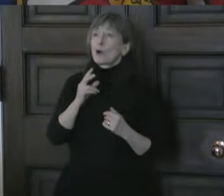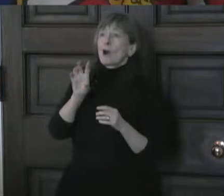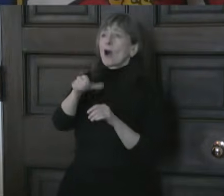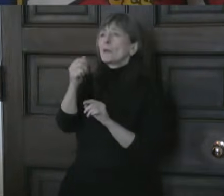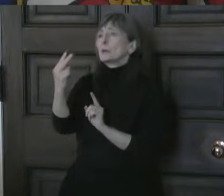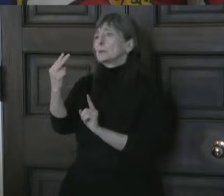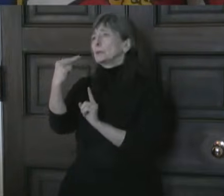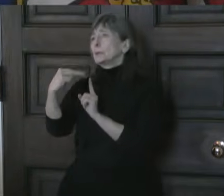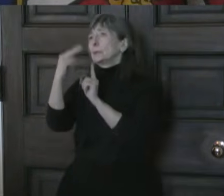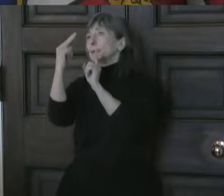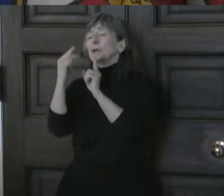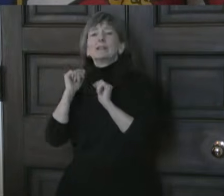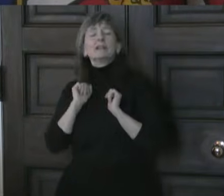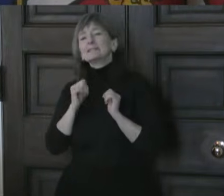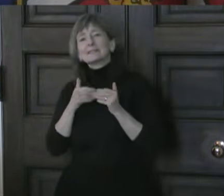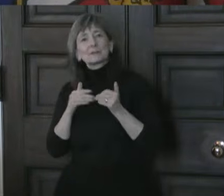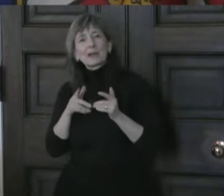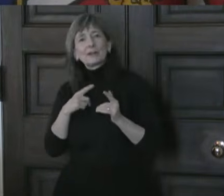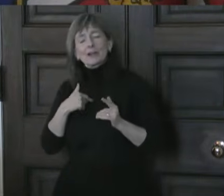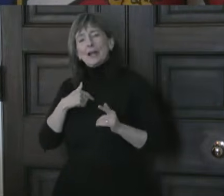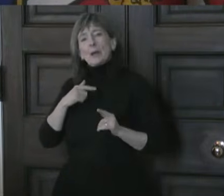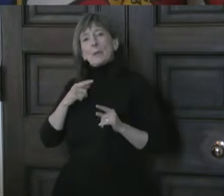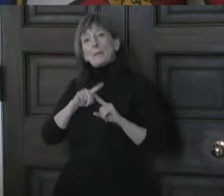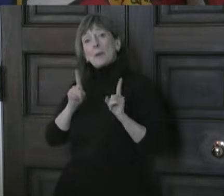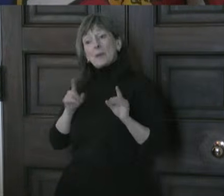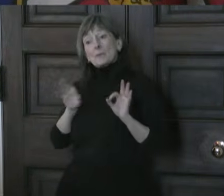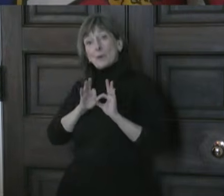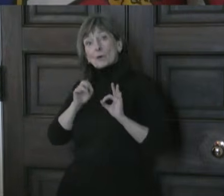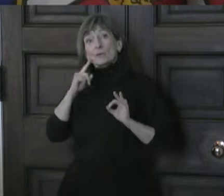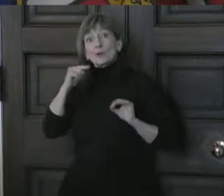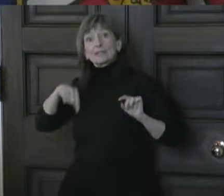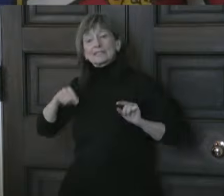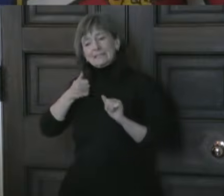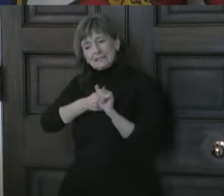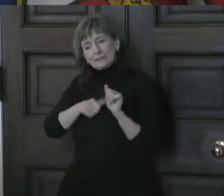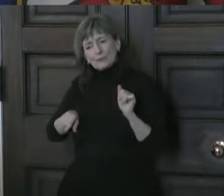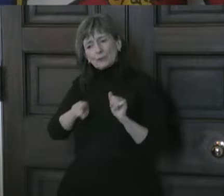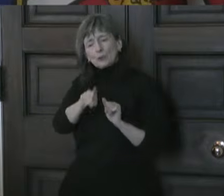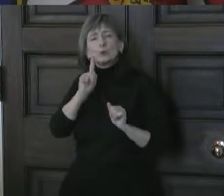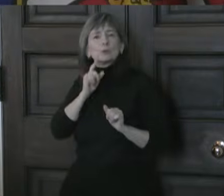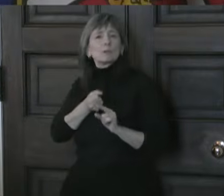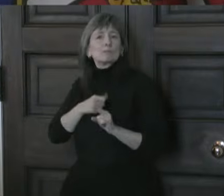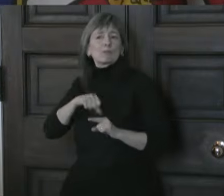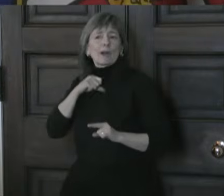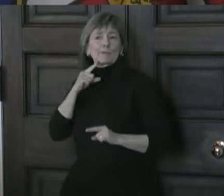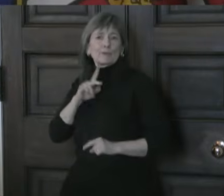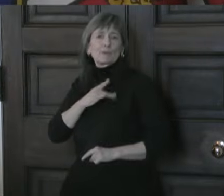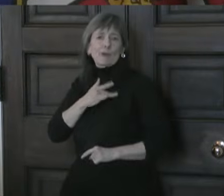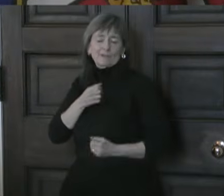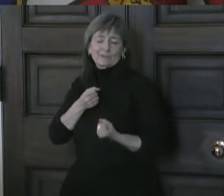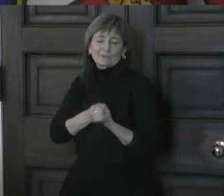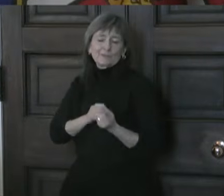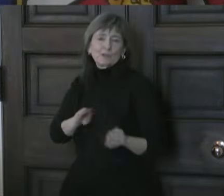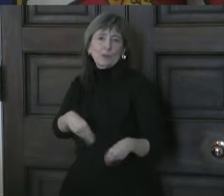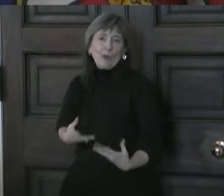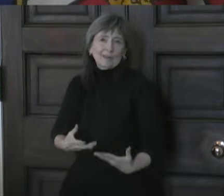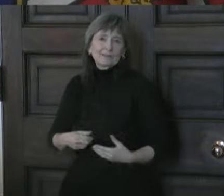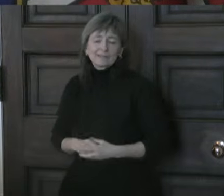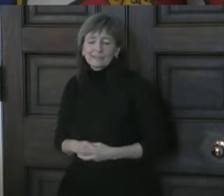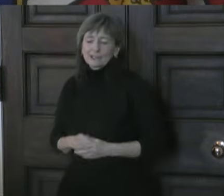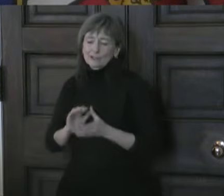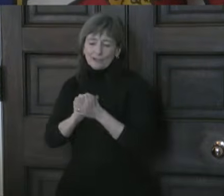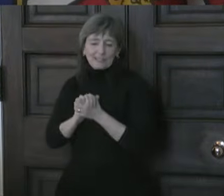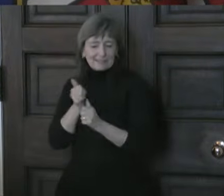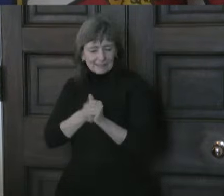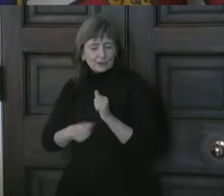done in your life and what you've done for our province. So each one of you should be very proud of what you've done, and I want to sincerely congratulate each and every one of